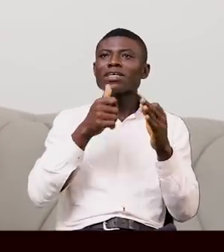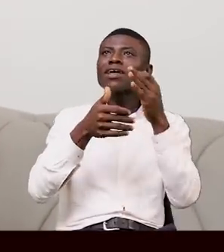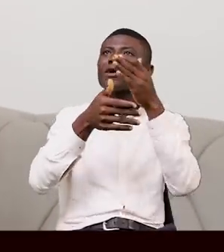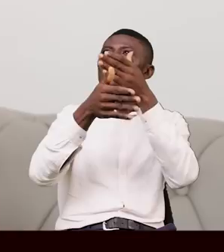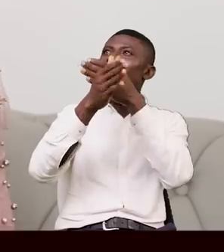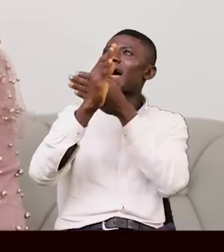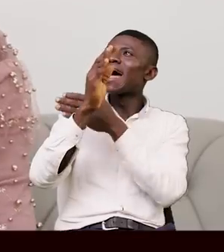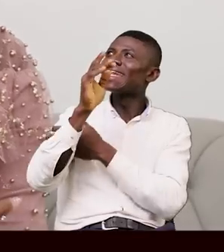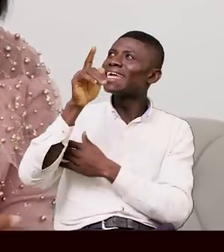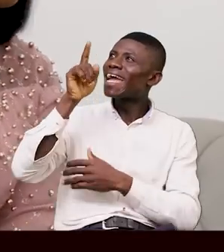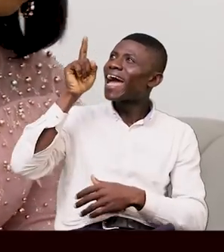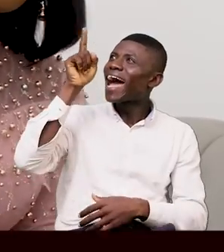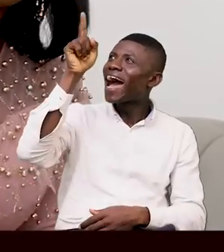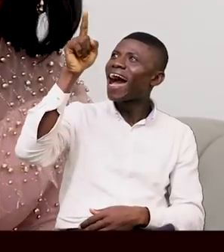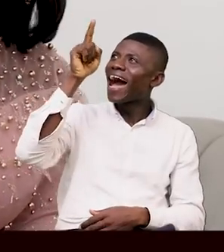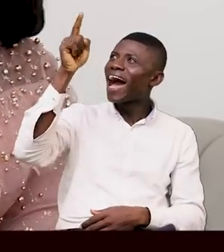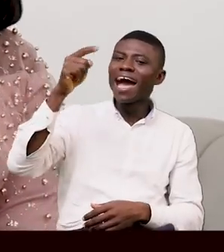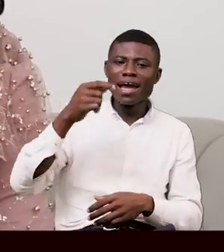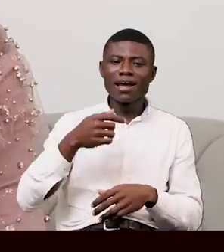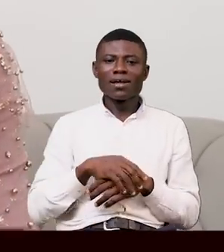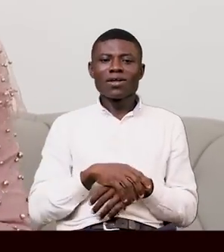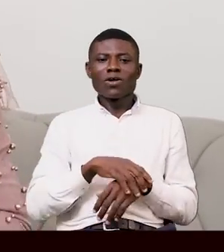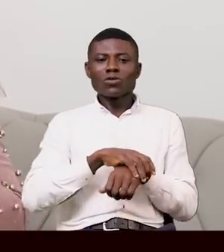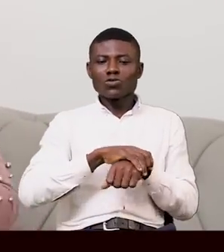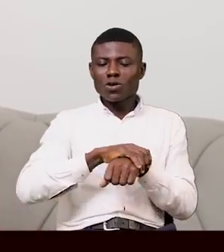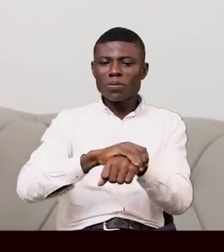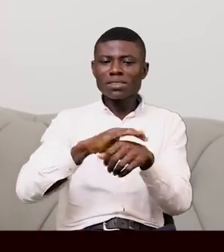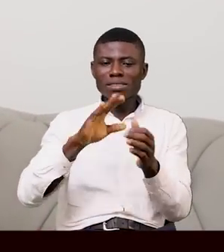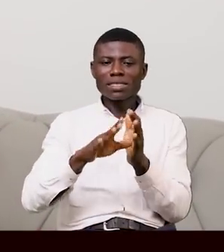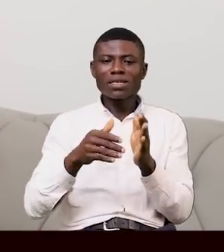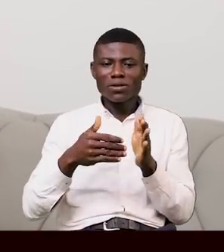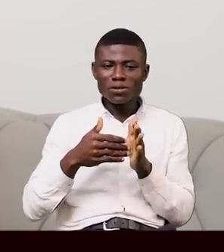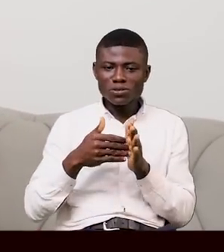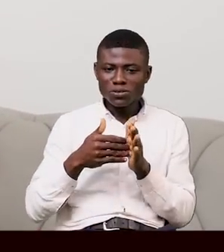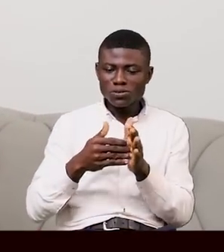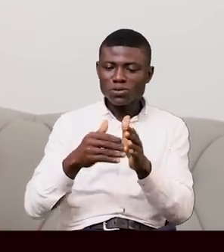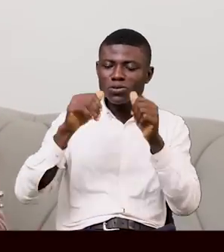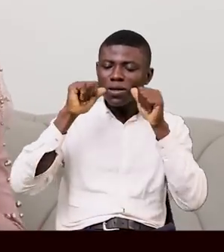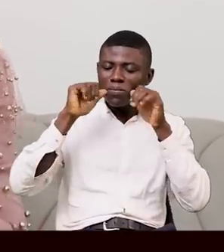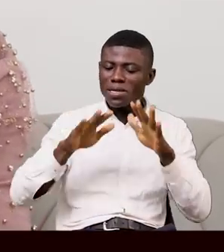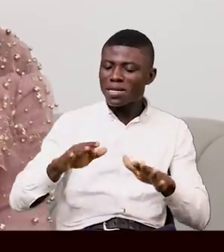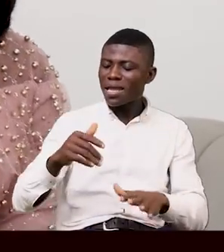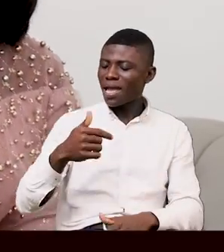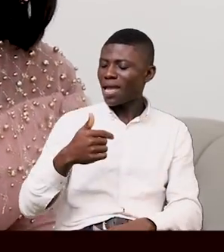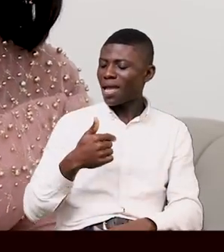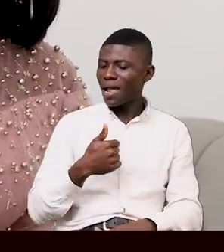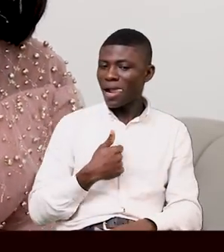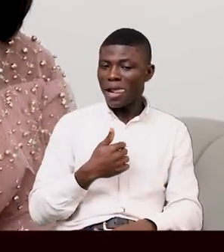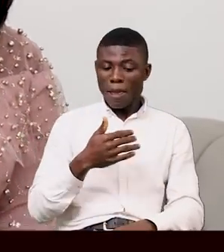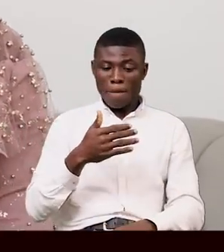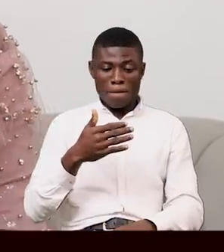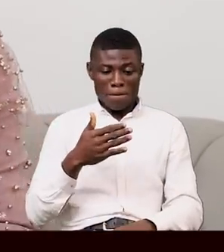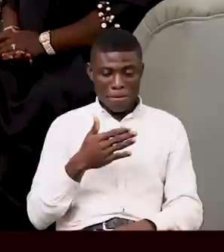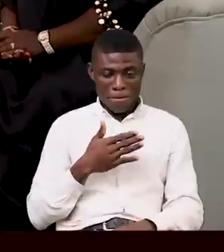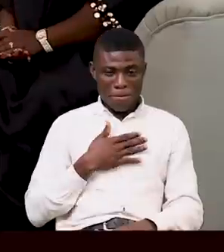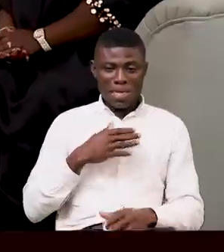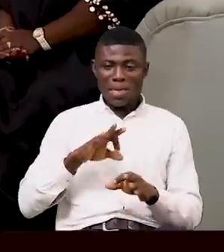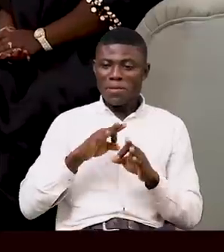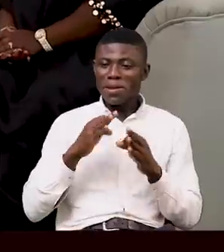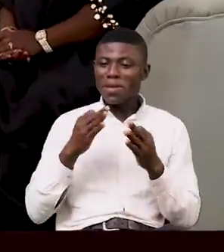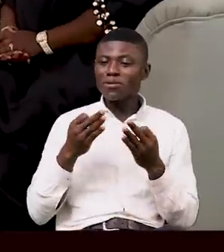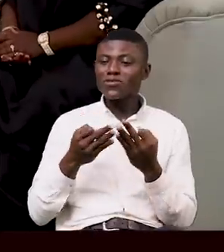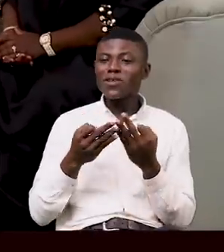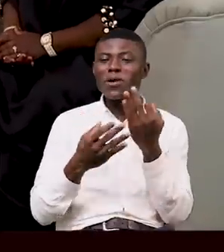San kenye radia. Oso mi san no shira ye ya.